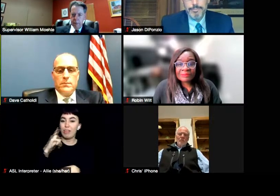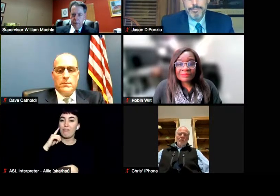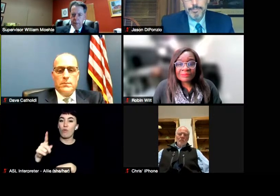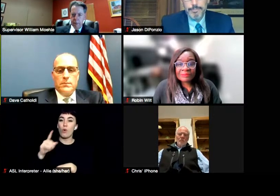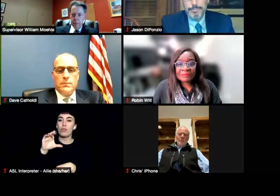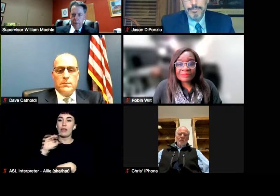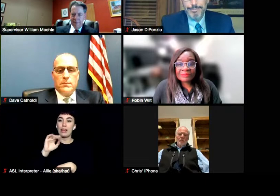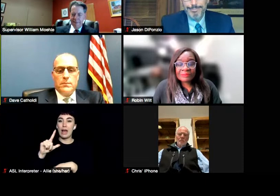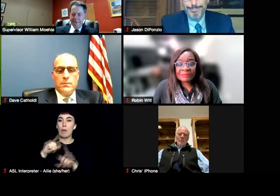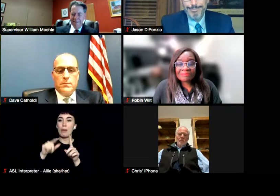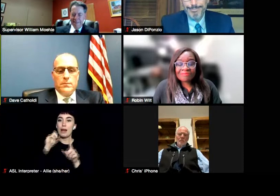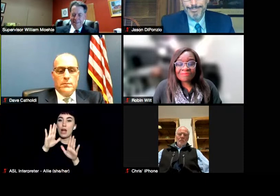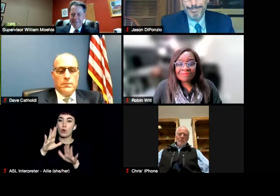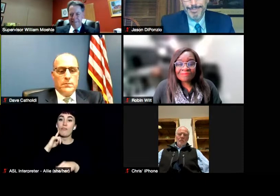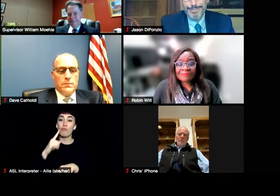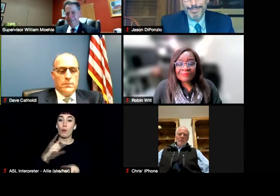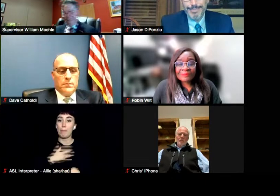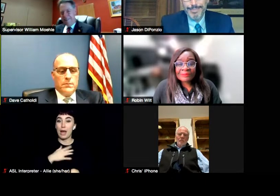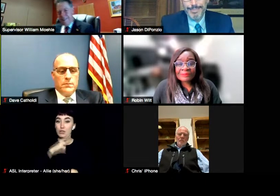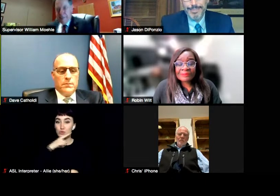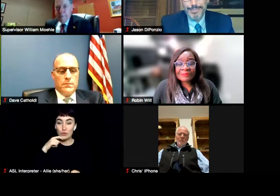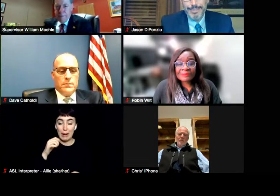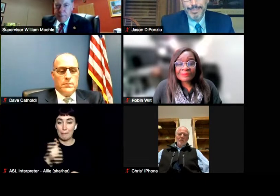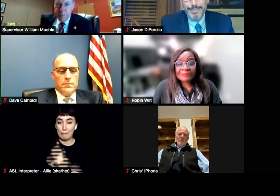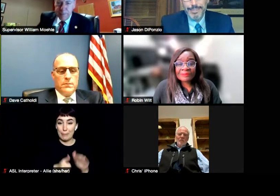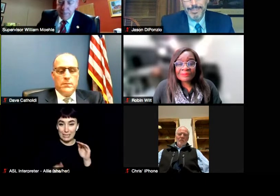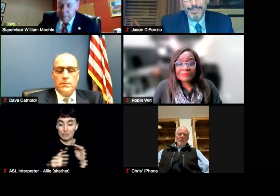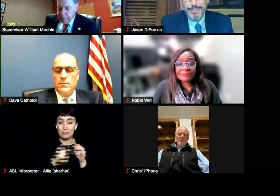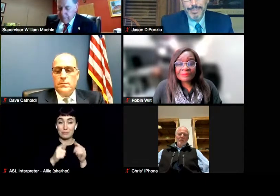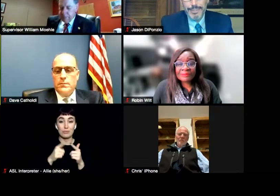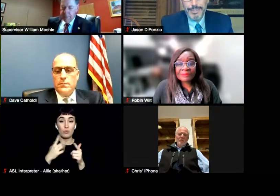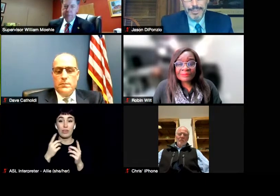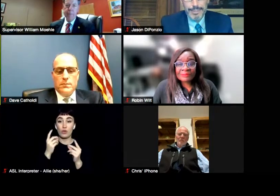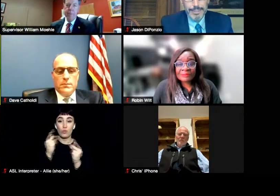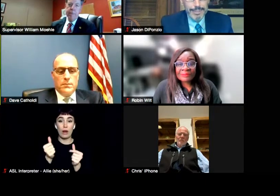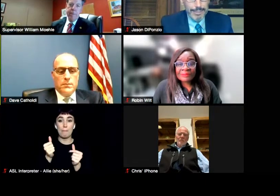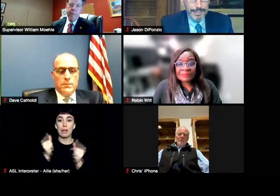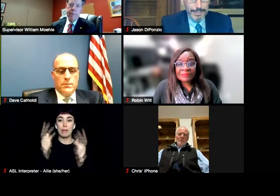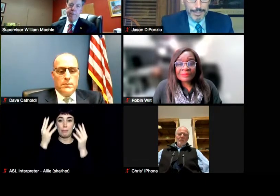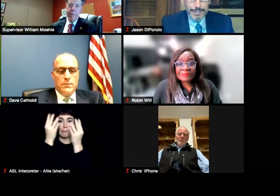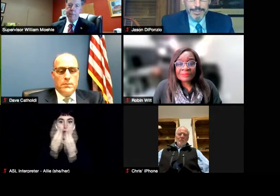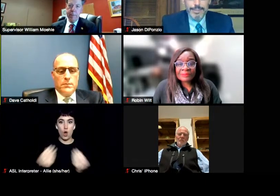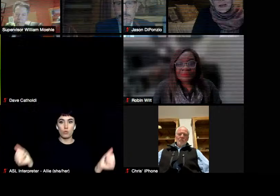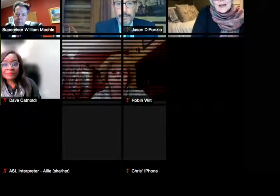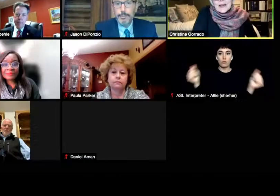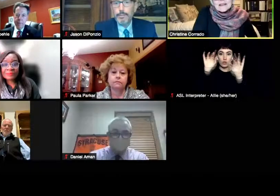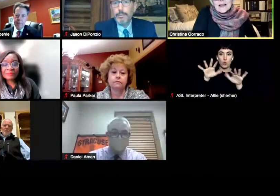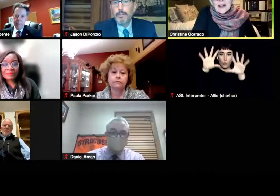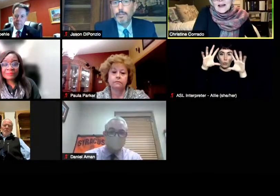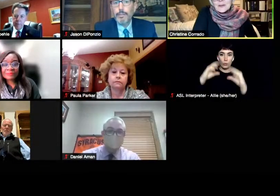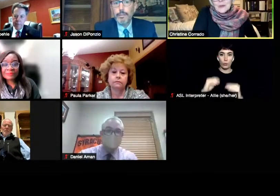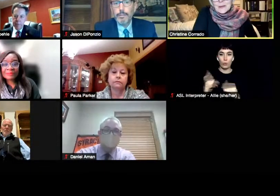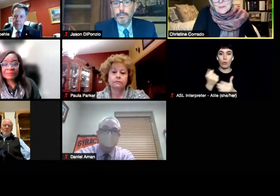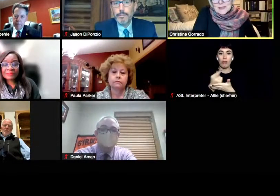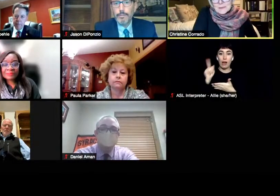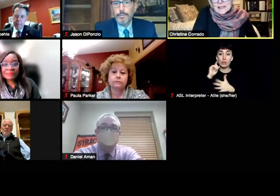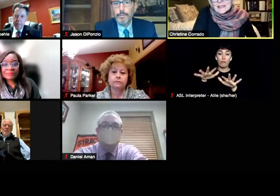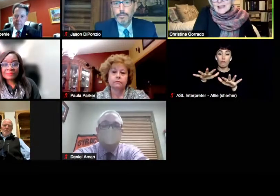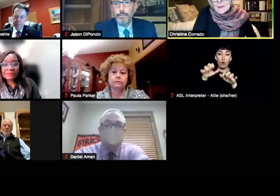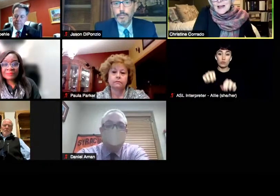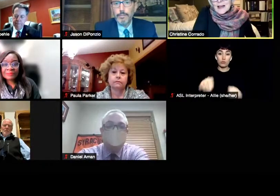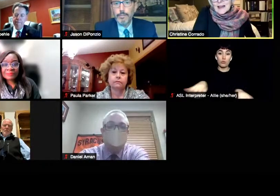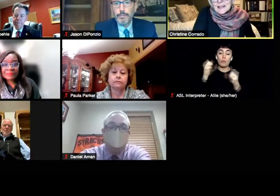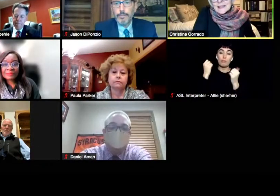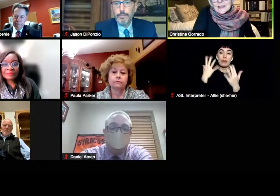dry basement. And with the rapid thaw last week and the frozen ground, we had a lot of wet